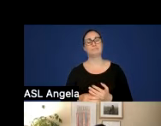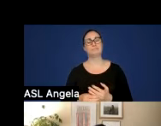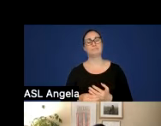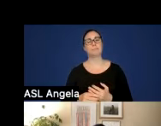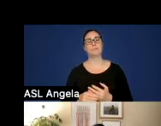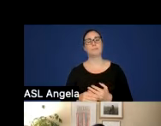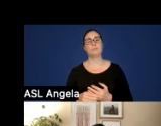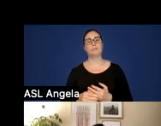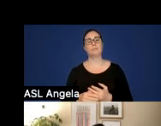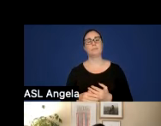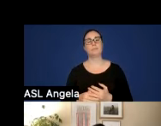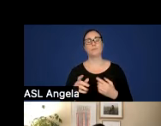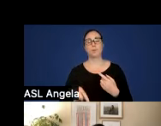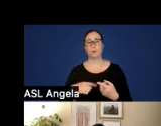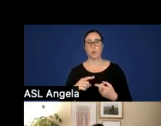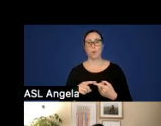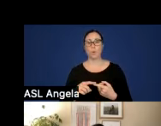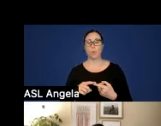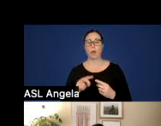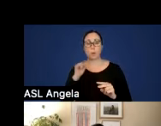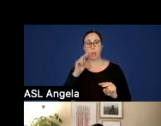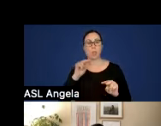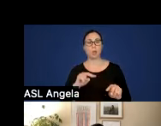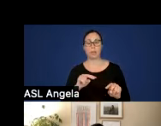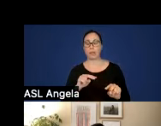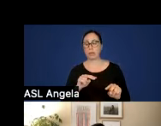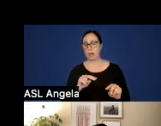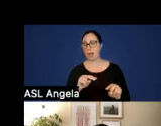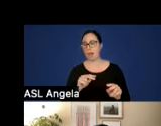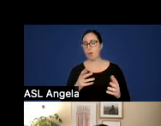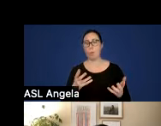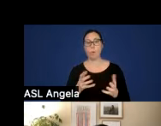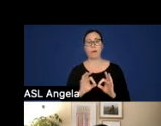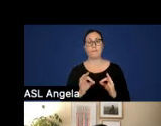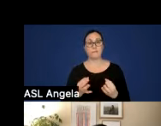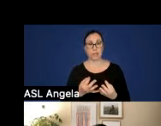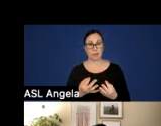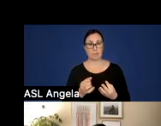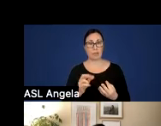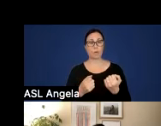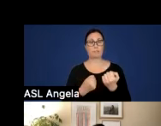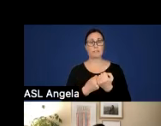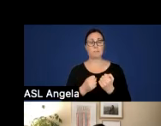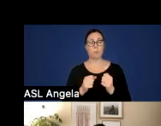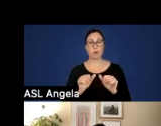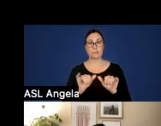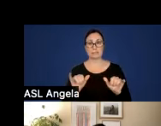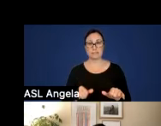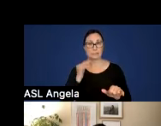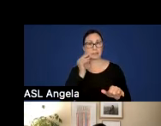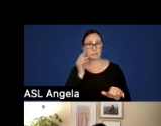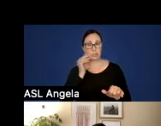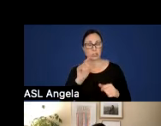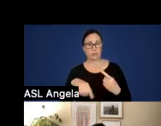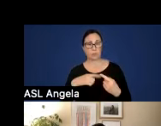So I think when we're looking at what a family or a support system might experience when someone they